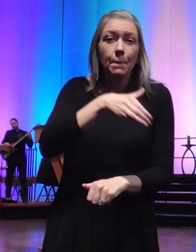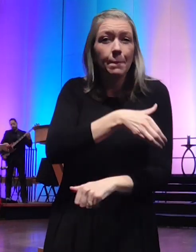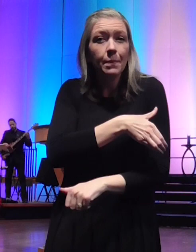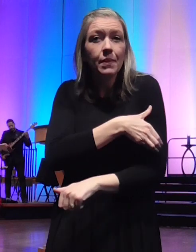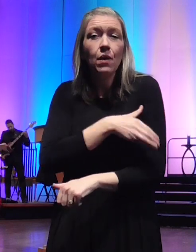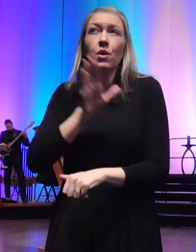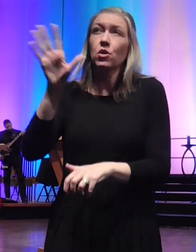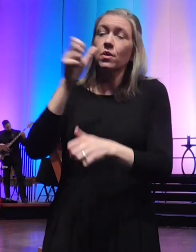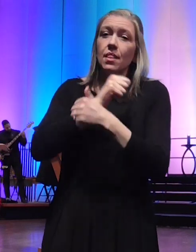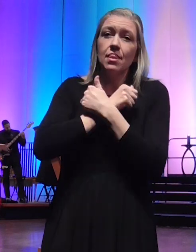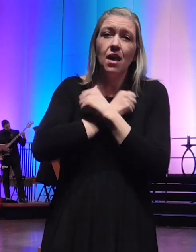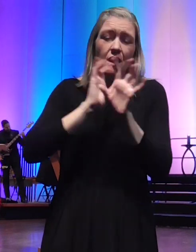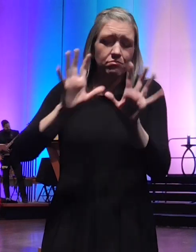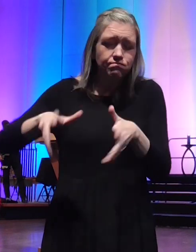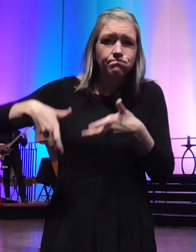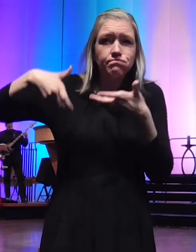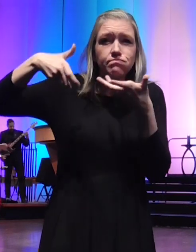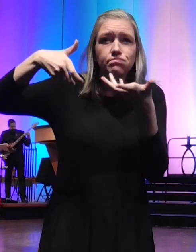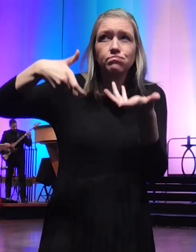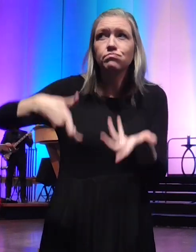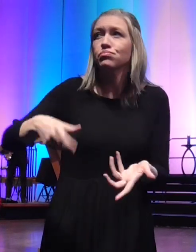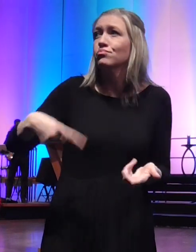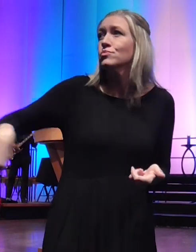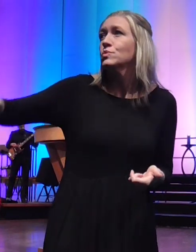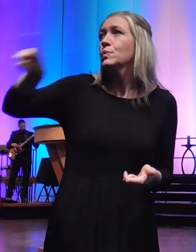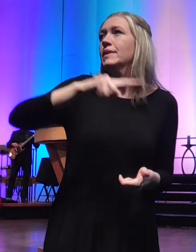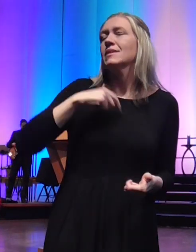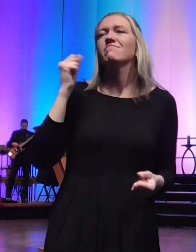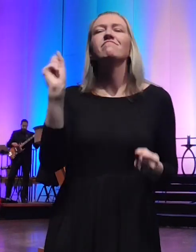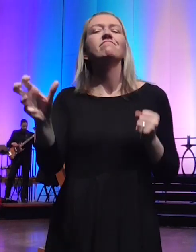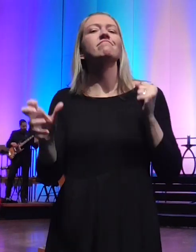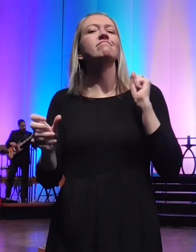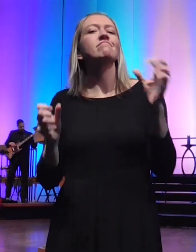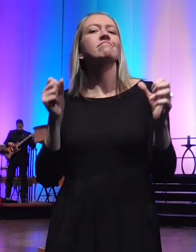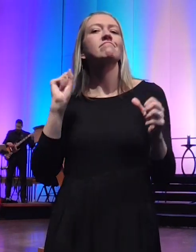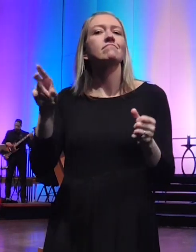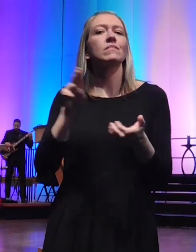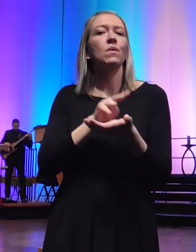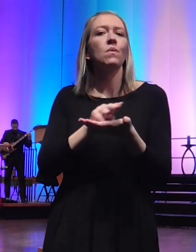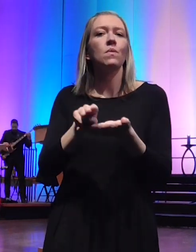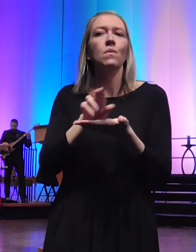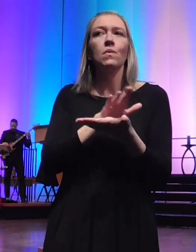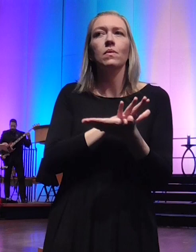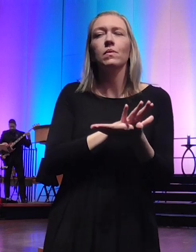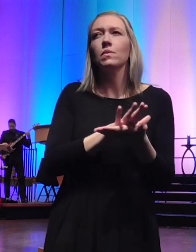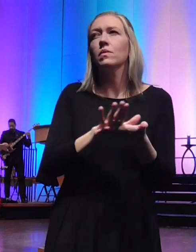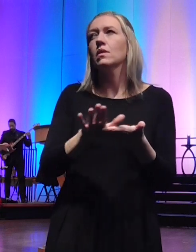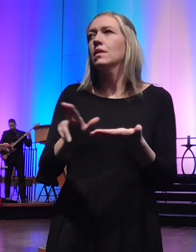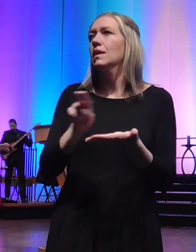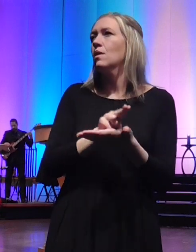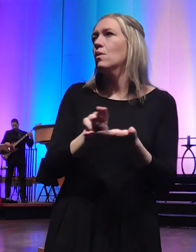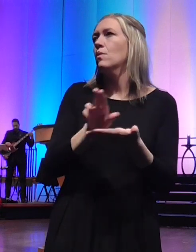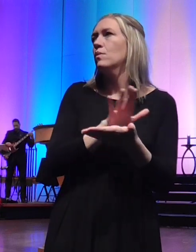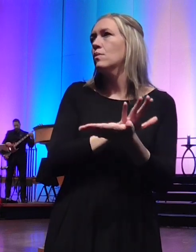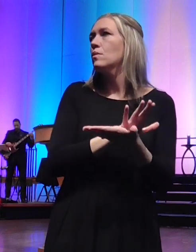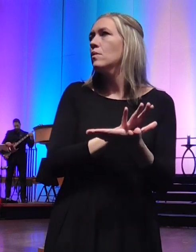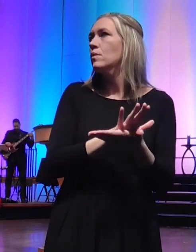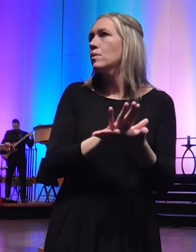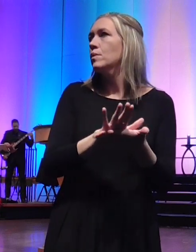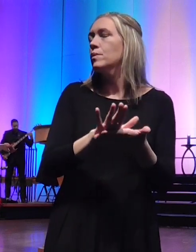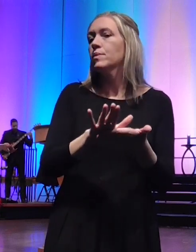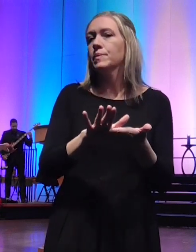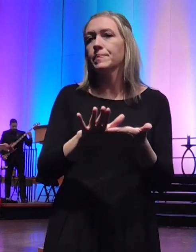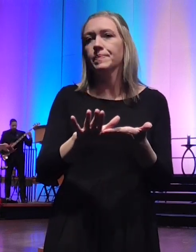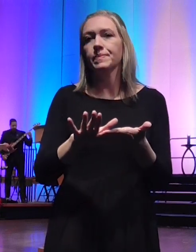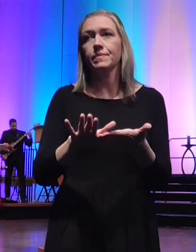and love as we sing, holy, holy, holy. To see